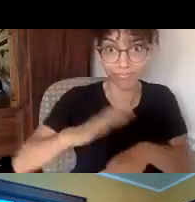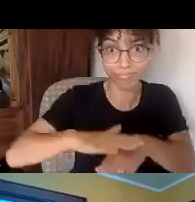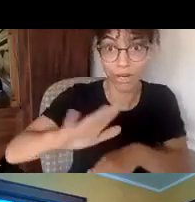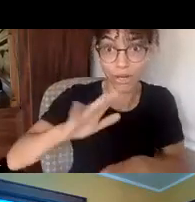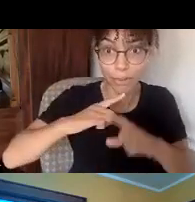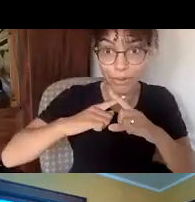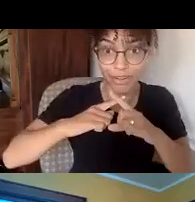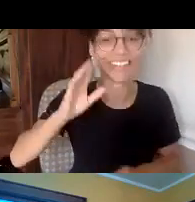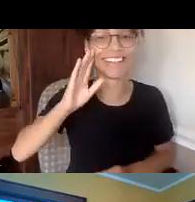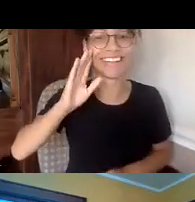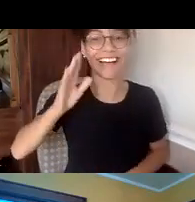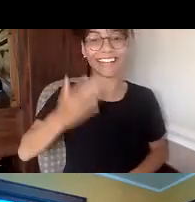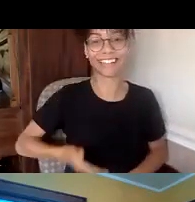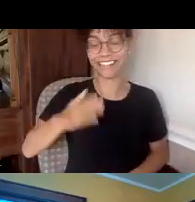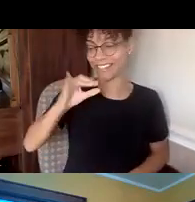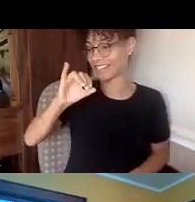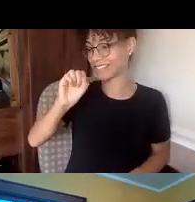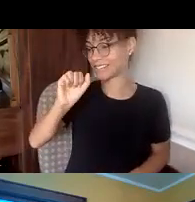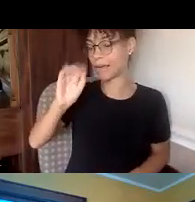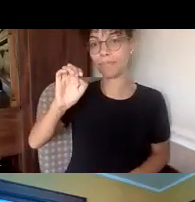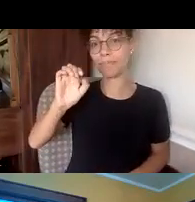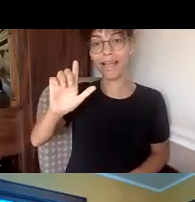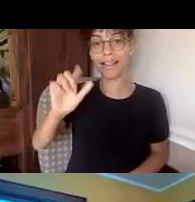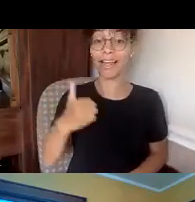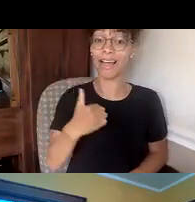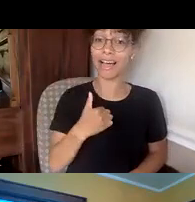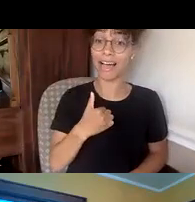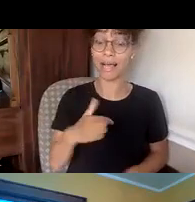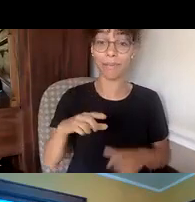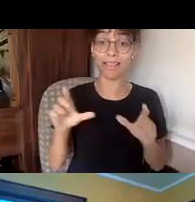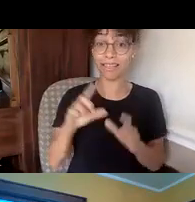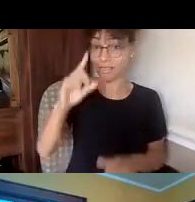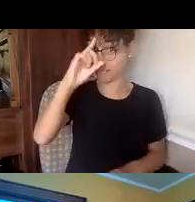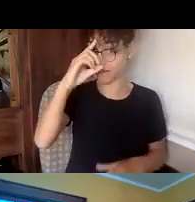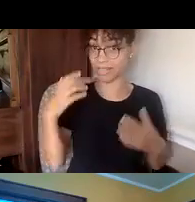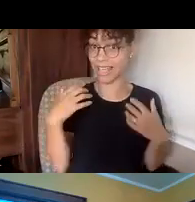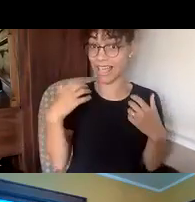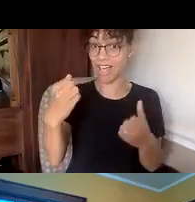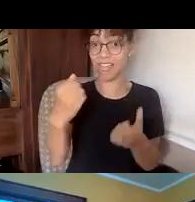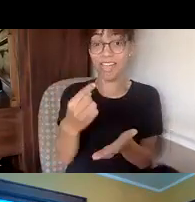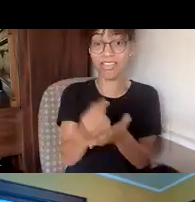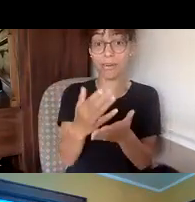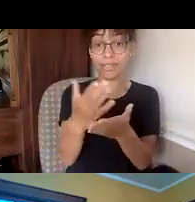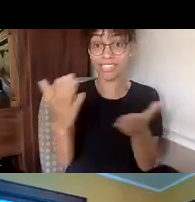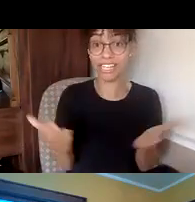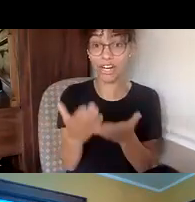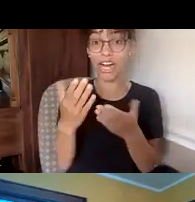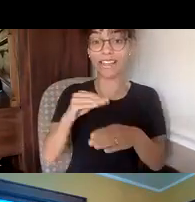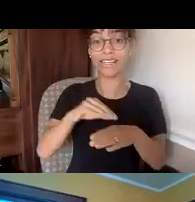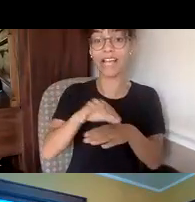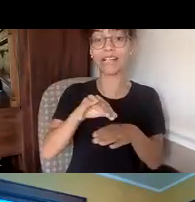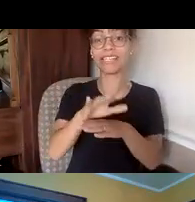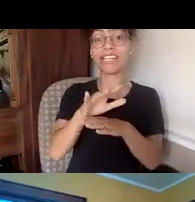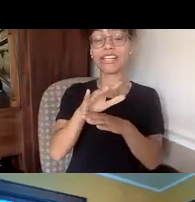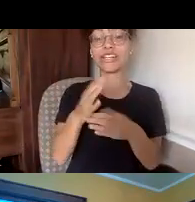speaking. I am a licensed mental health therapist here at the Counseling and Psychological Service,